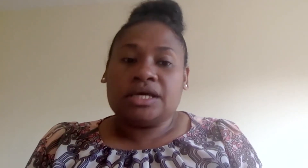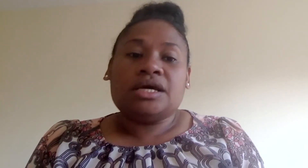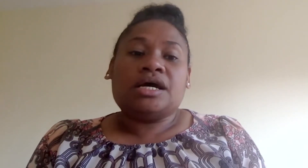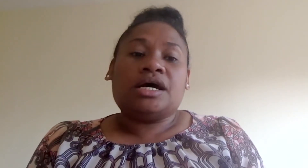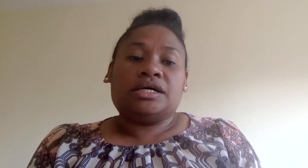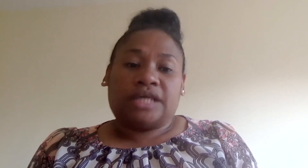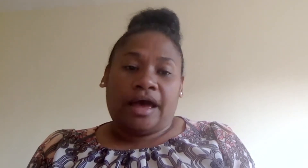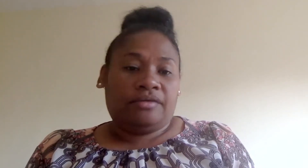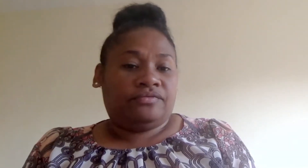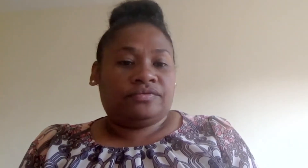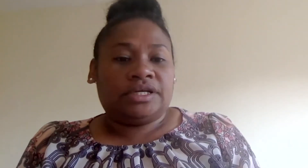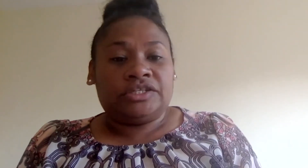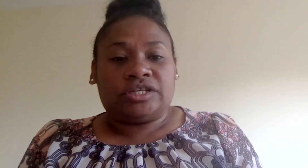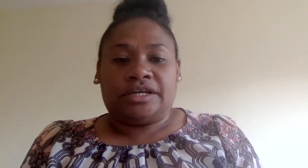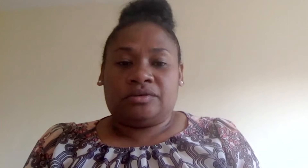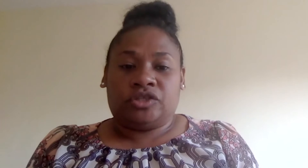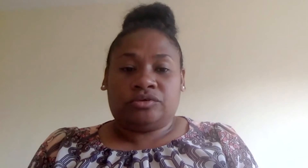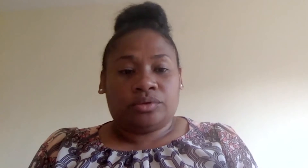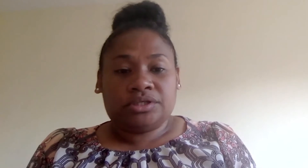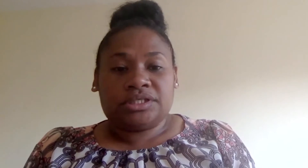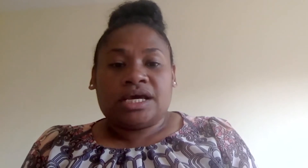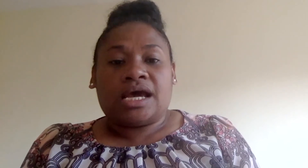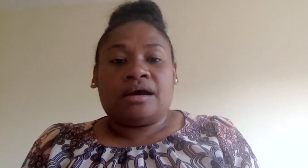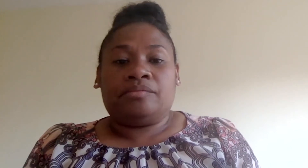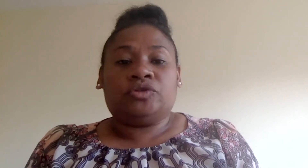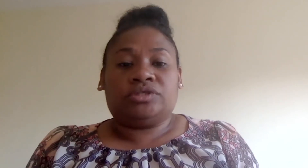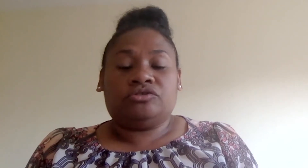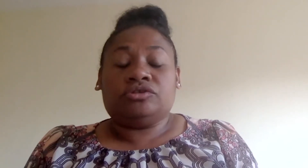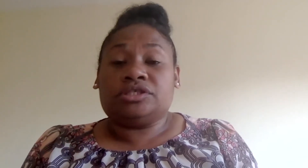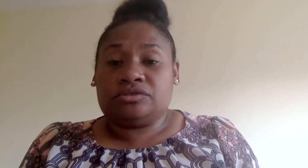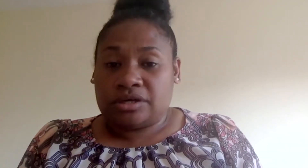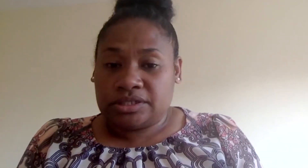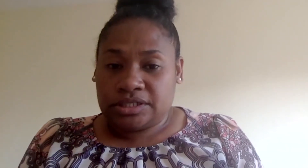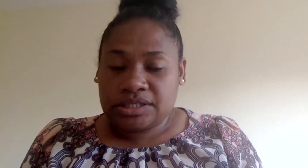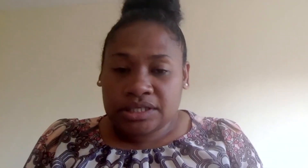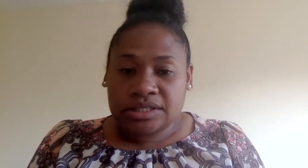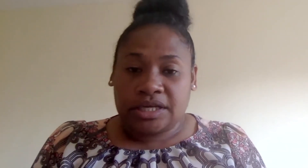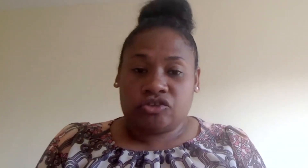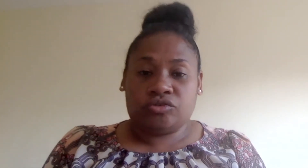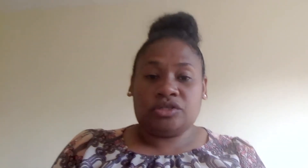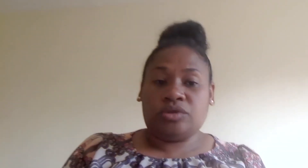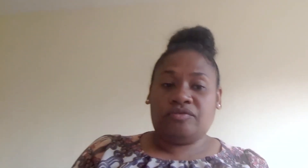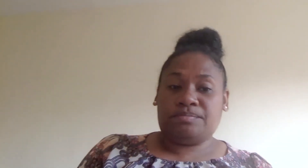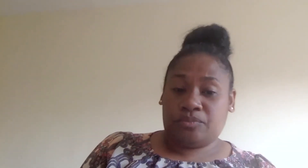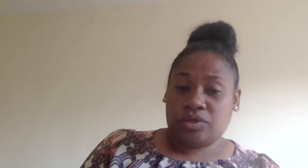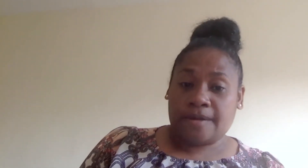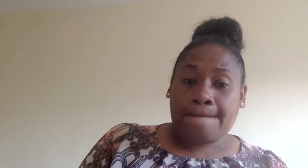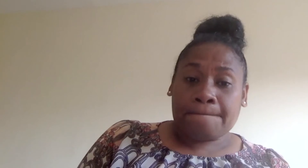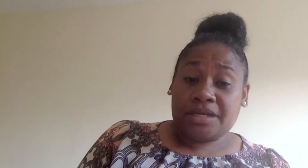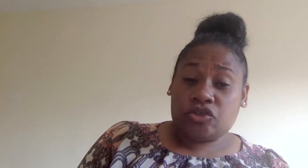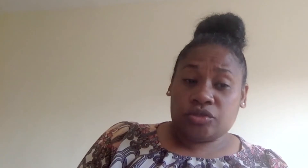Timor-Leste, they have legislated gender quotas, which was introduced in 2006, that ensured that